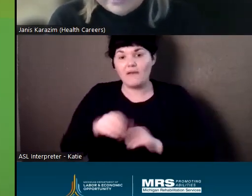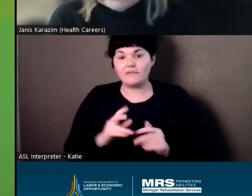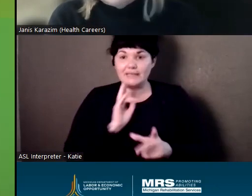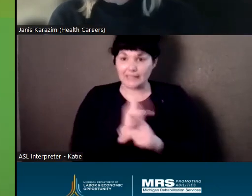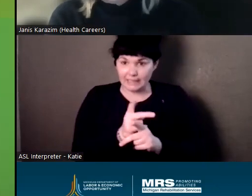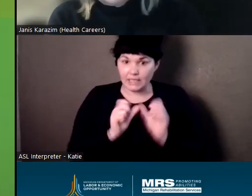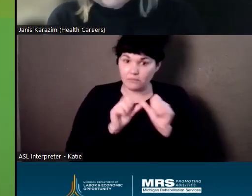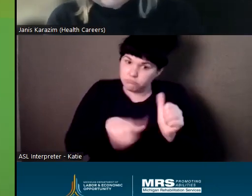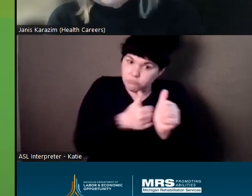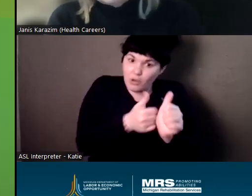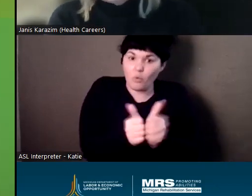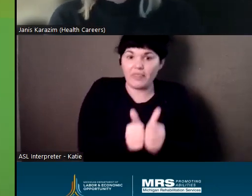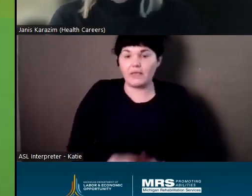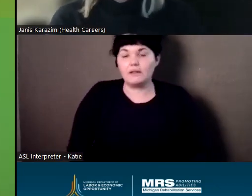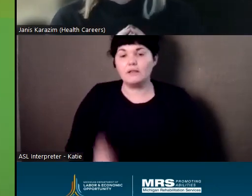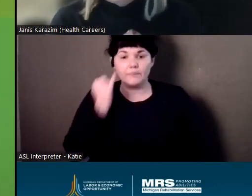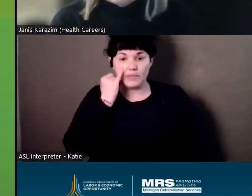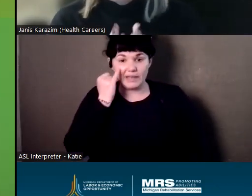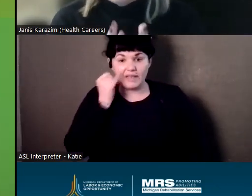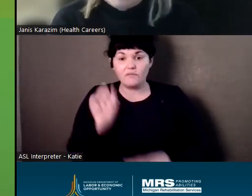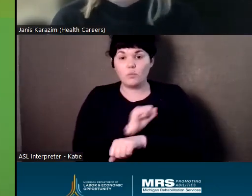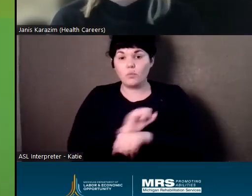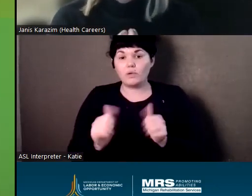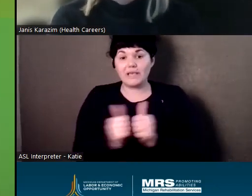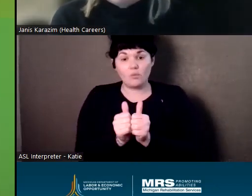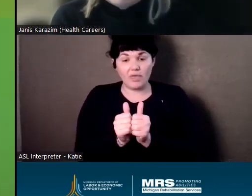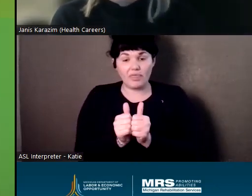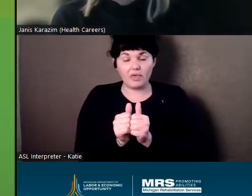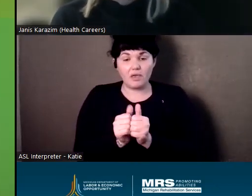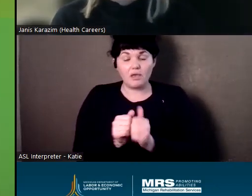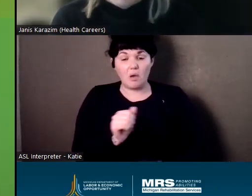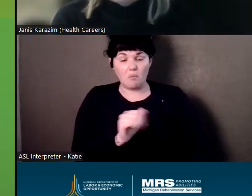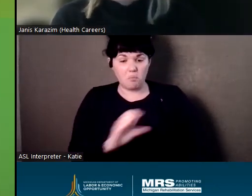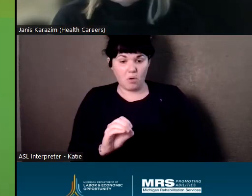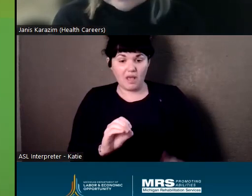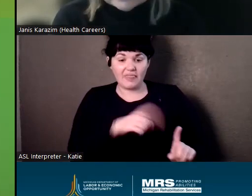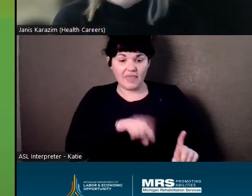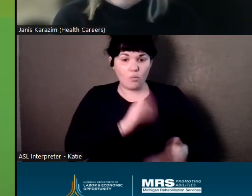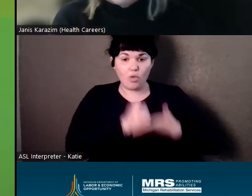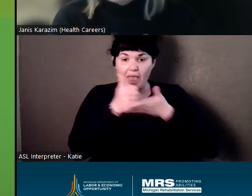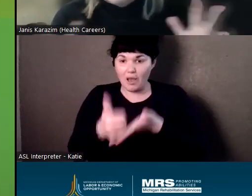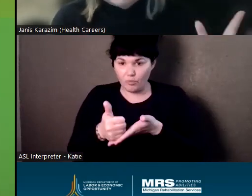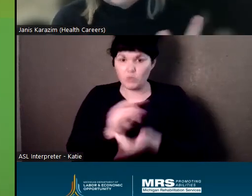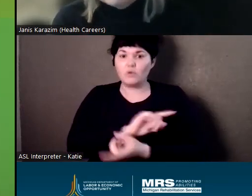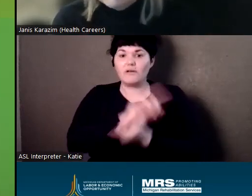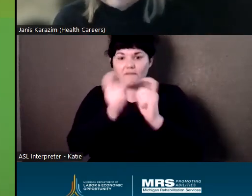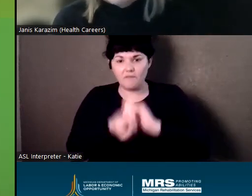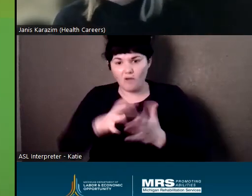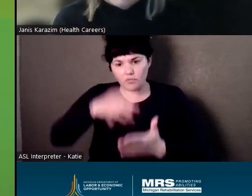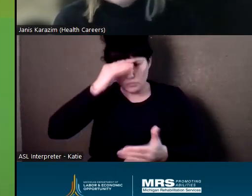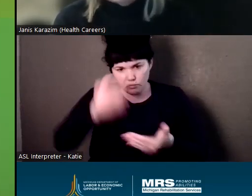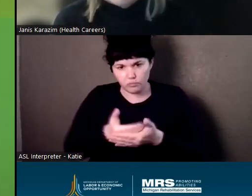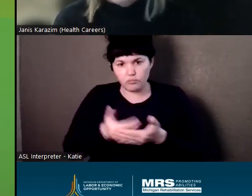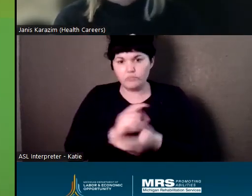evolving with it. And if you're with an employer, they help you evolve with changes in technology and